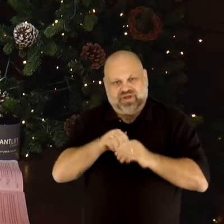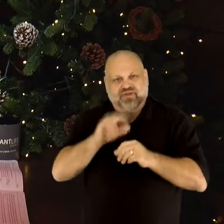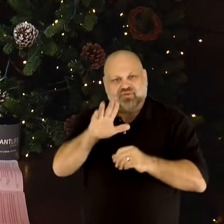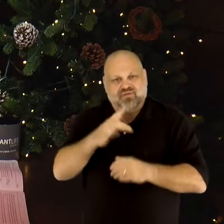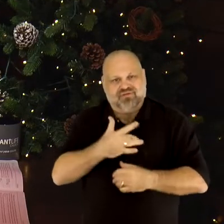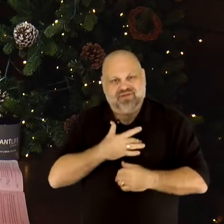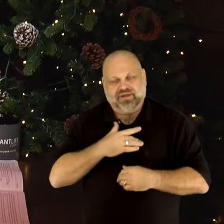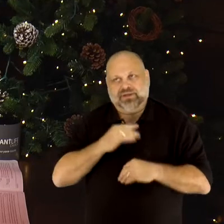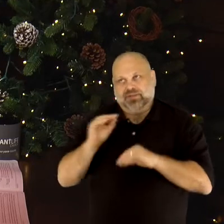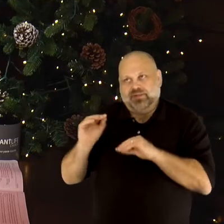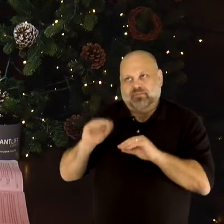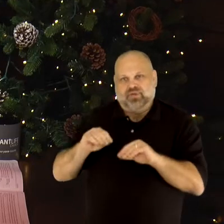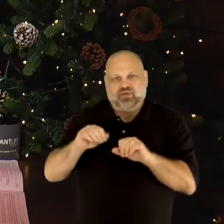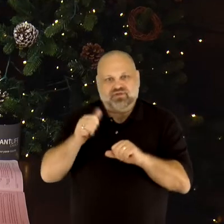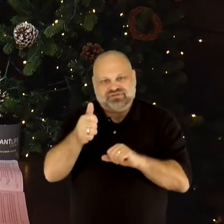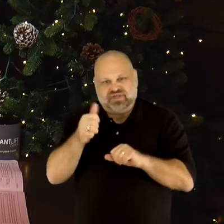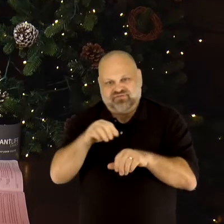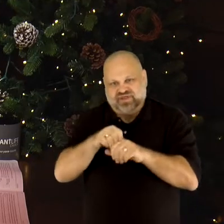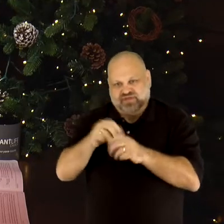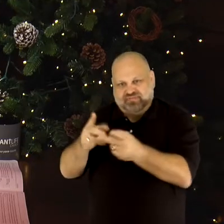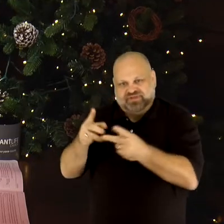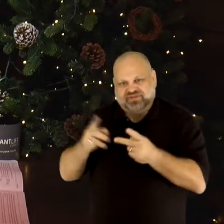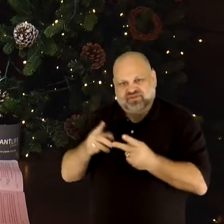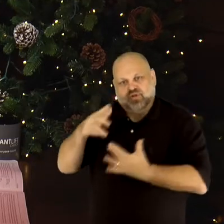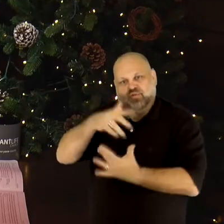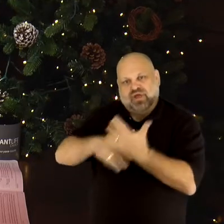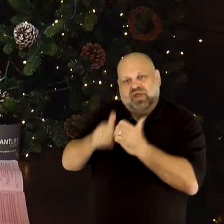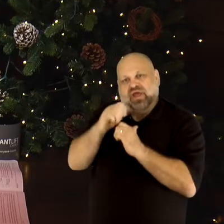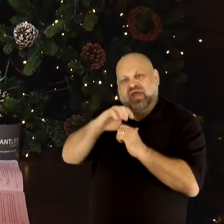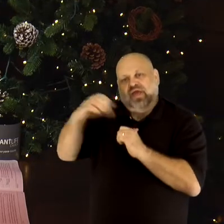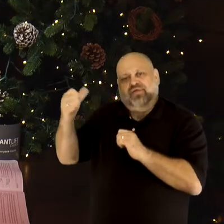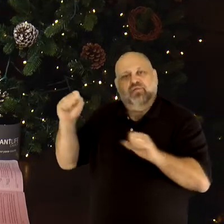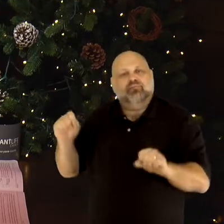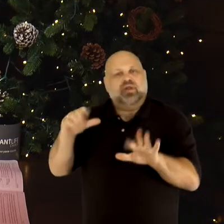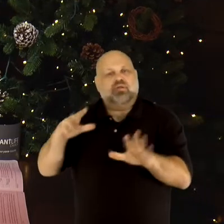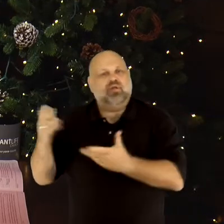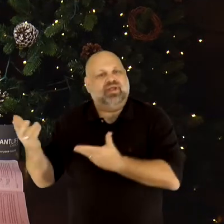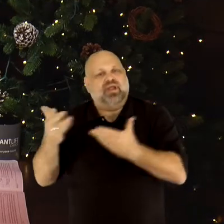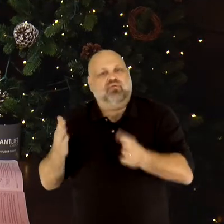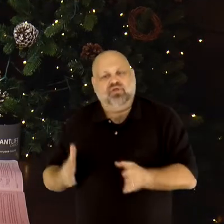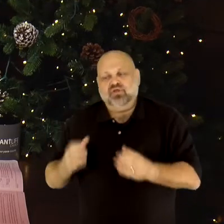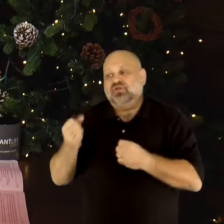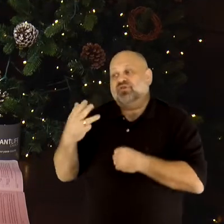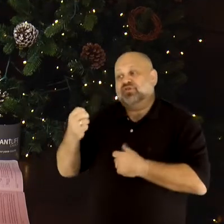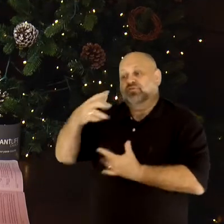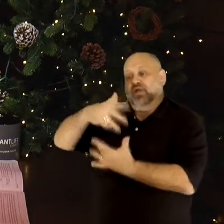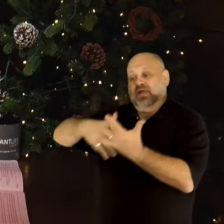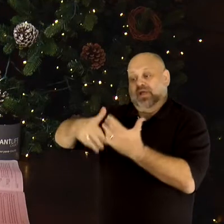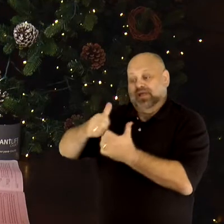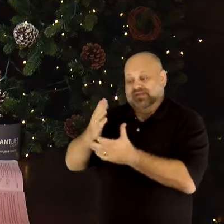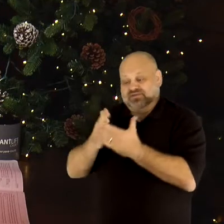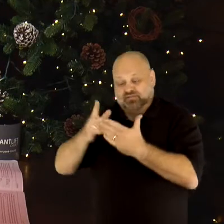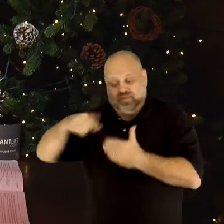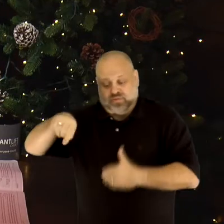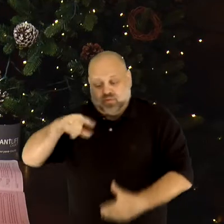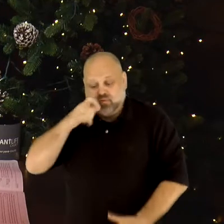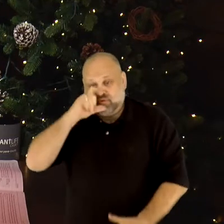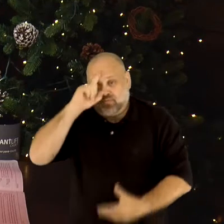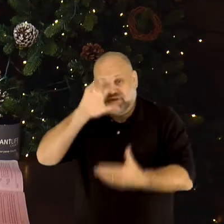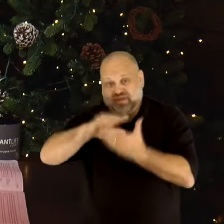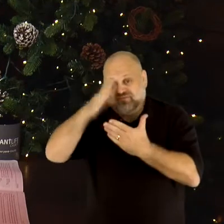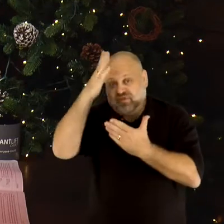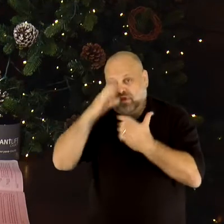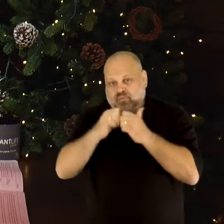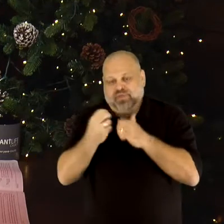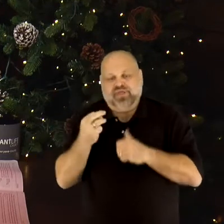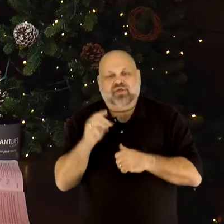to position yourself around other miracle carriers. She got around some of those who would believe God with